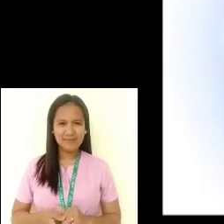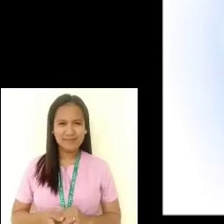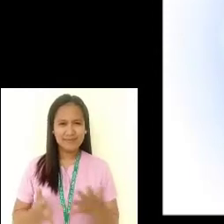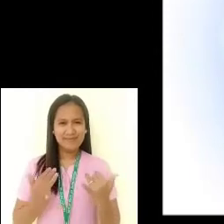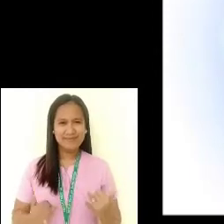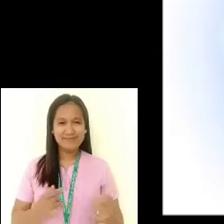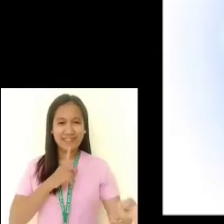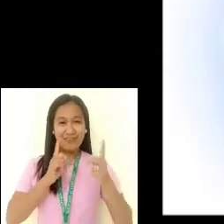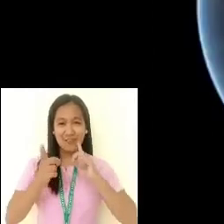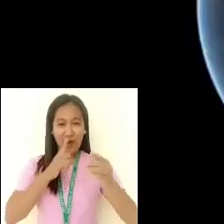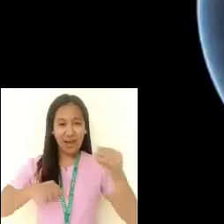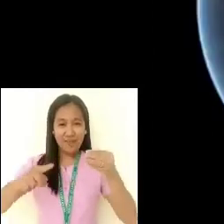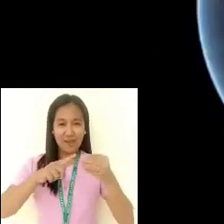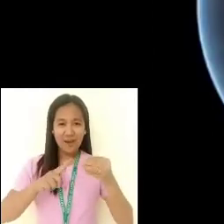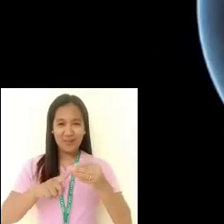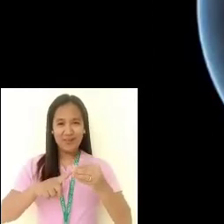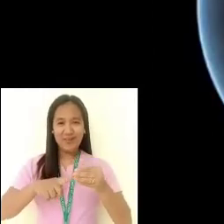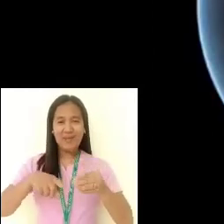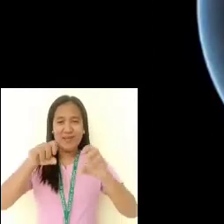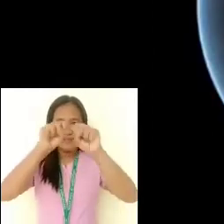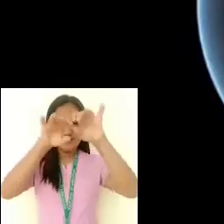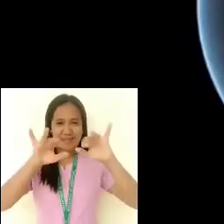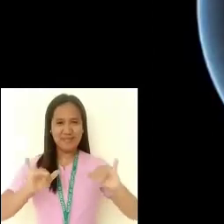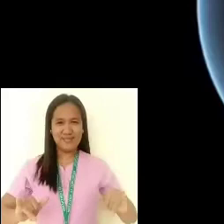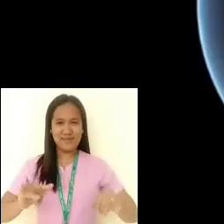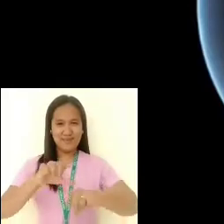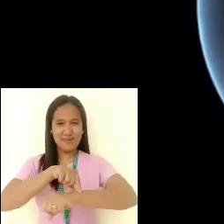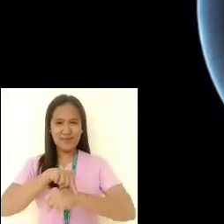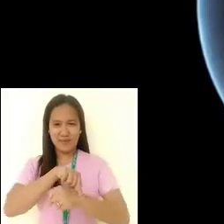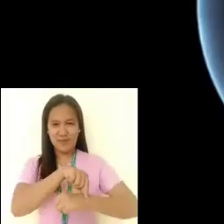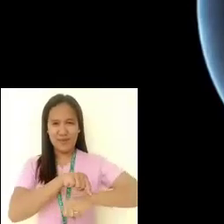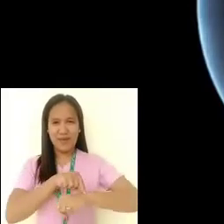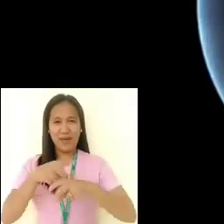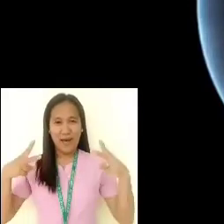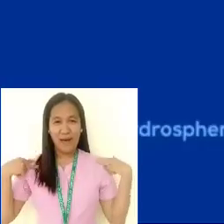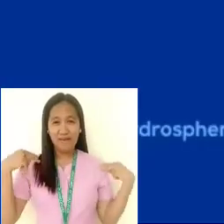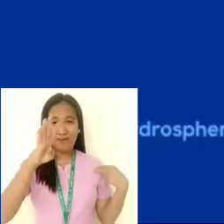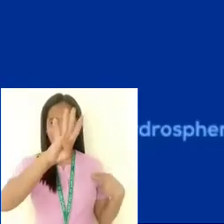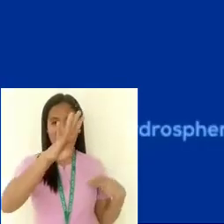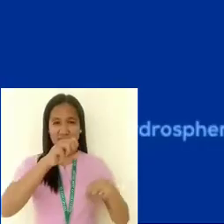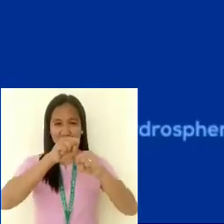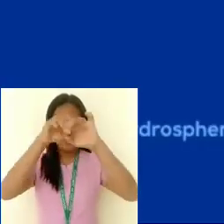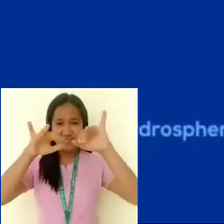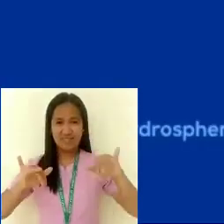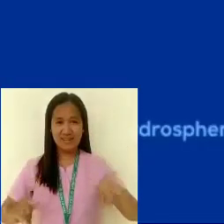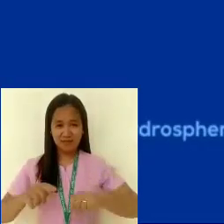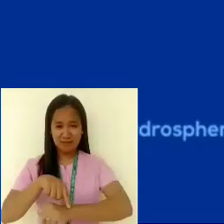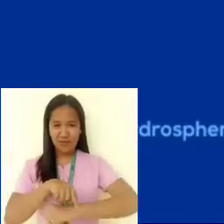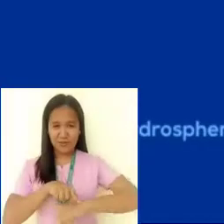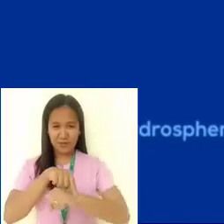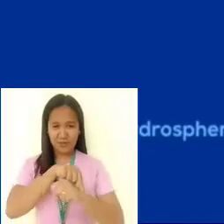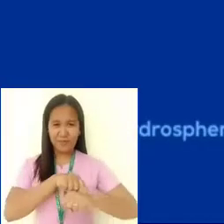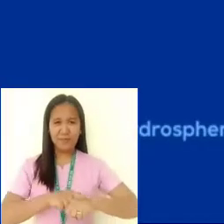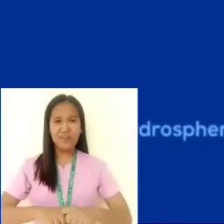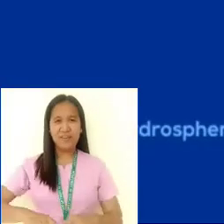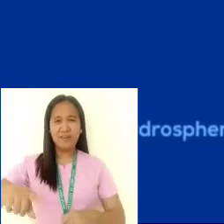Today, we're going to talk about subsystems of Earth. There are four subsystems.